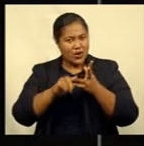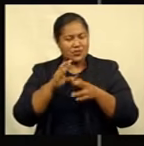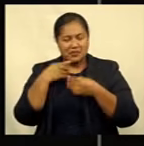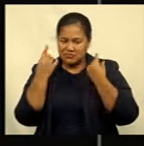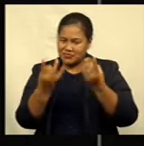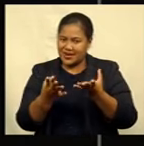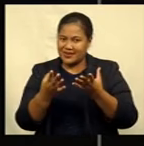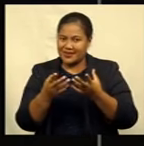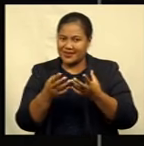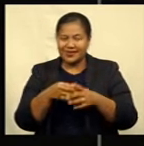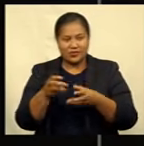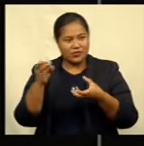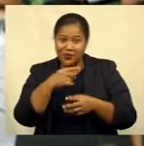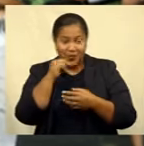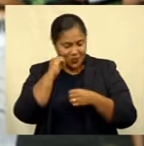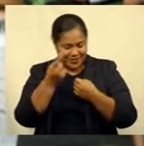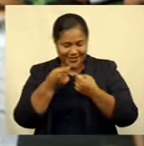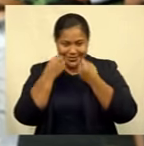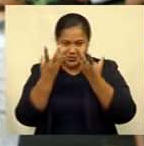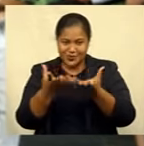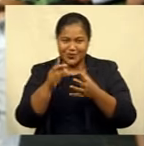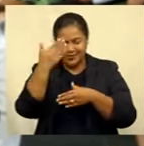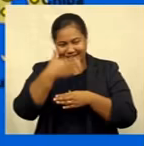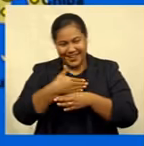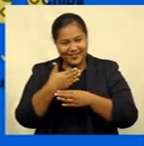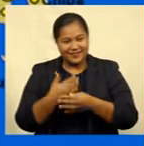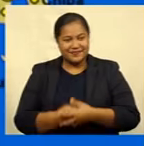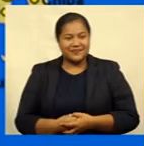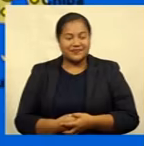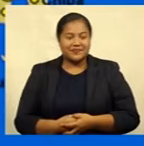at the sport's biggest stage. I guess our